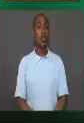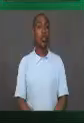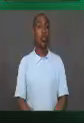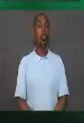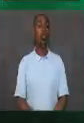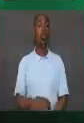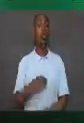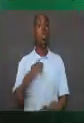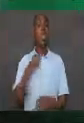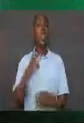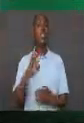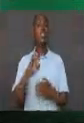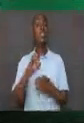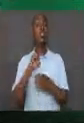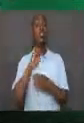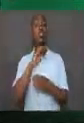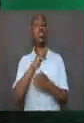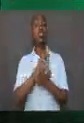excretory organs.